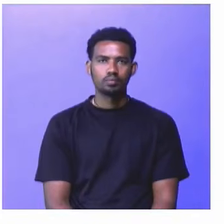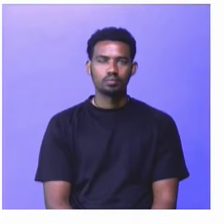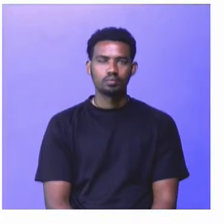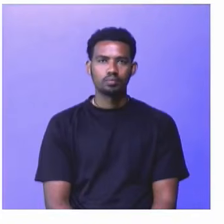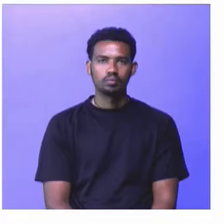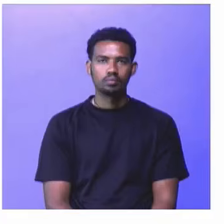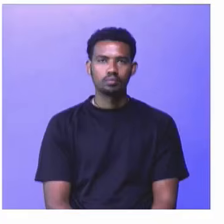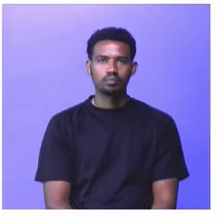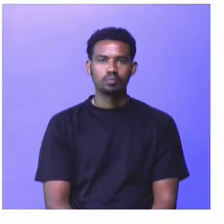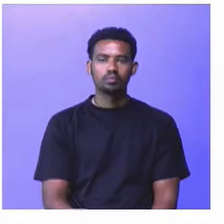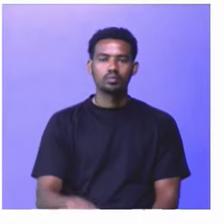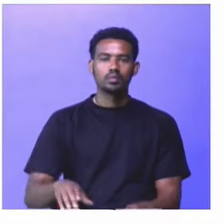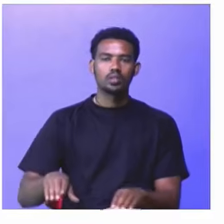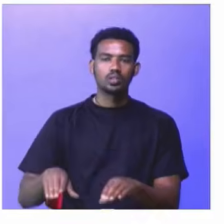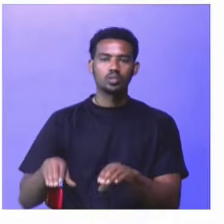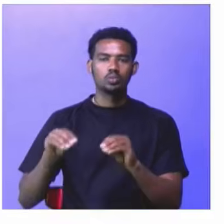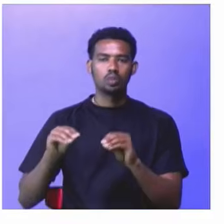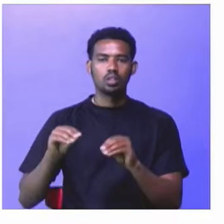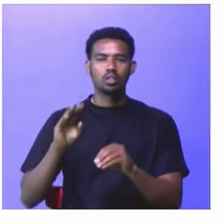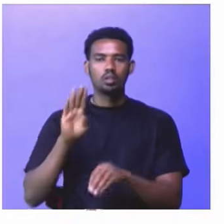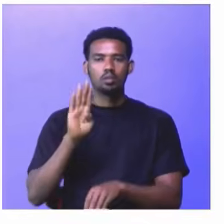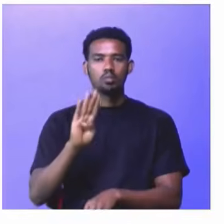Here is student B.